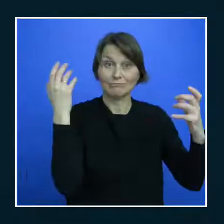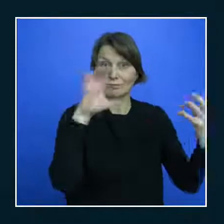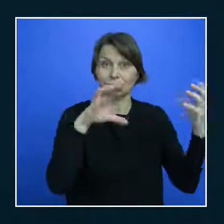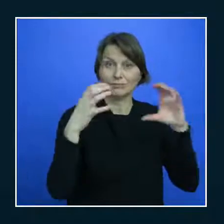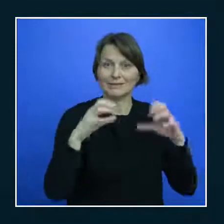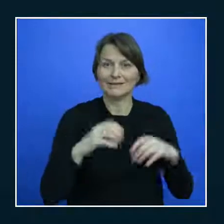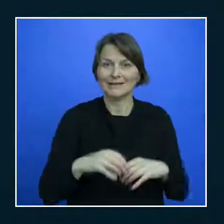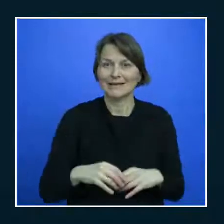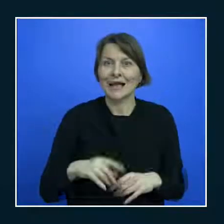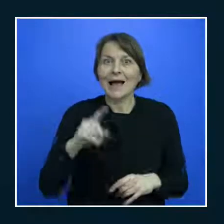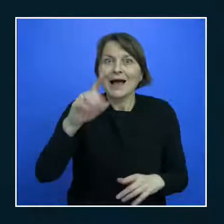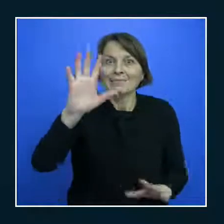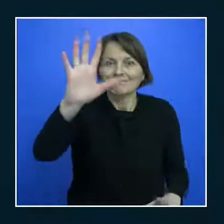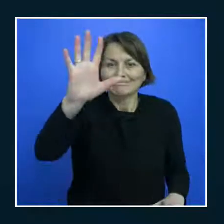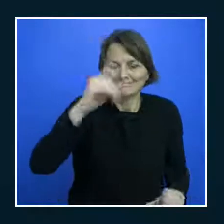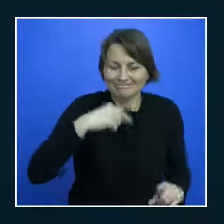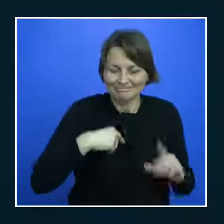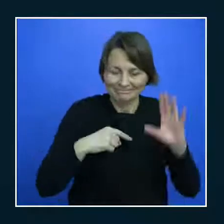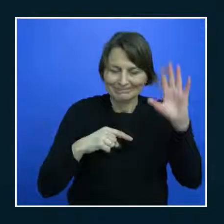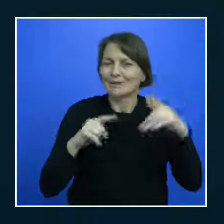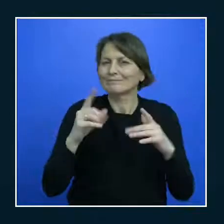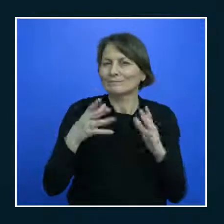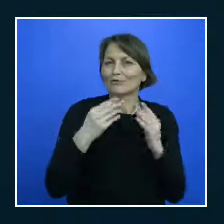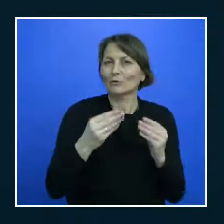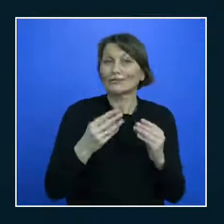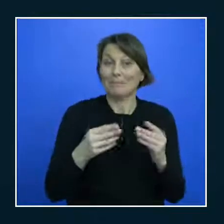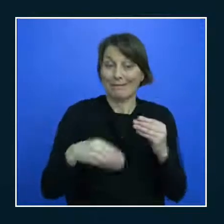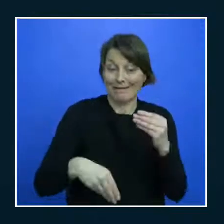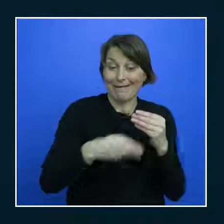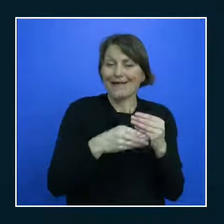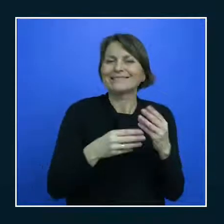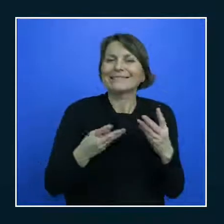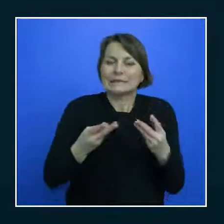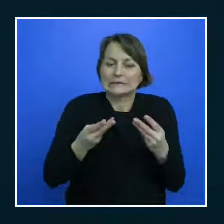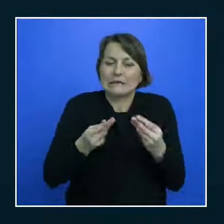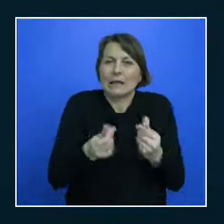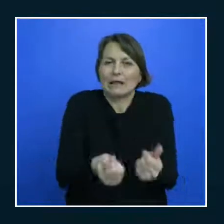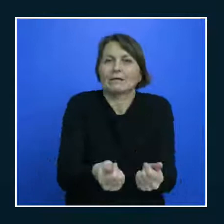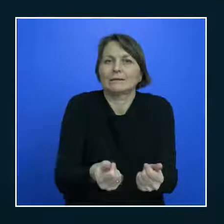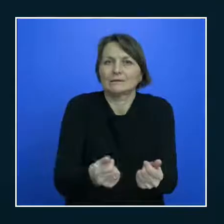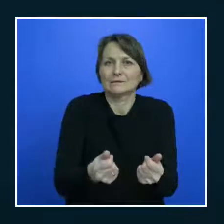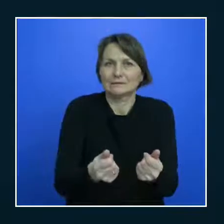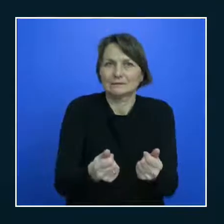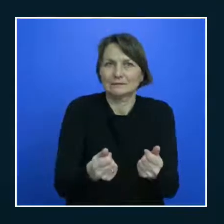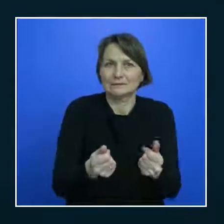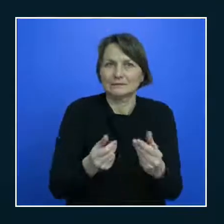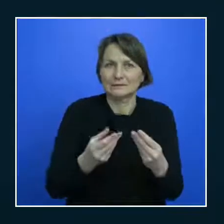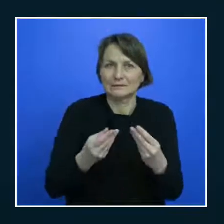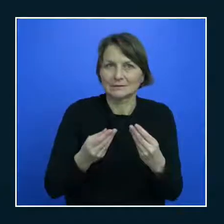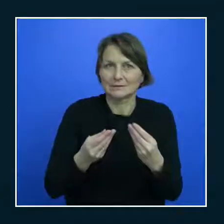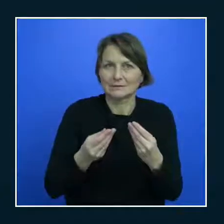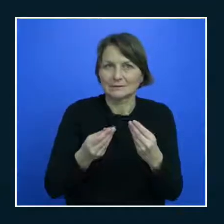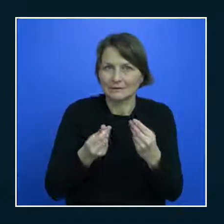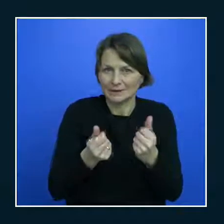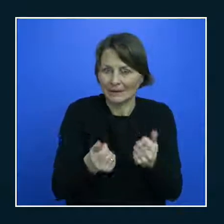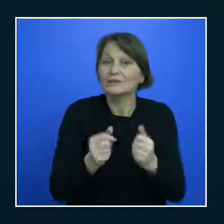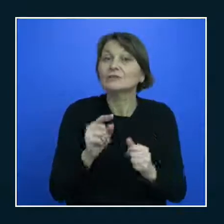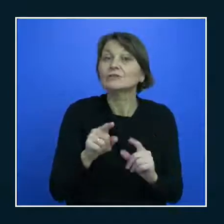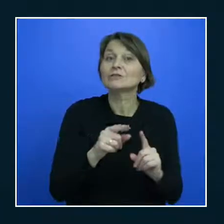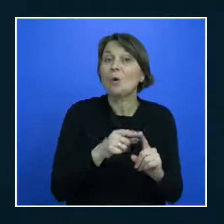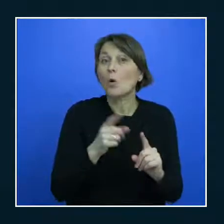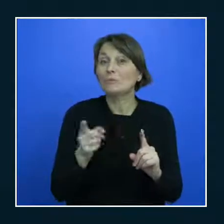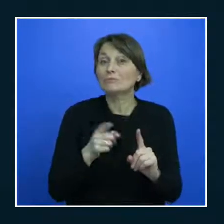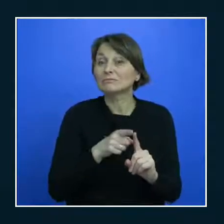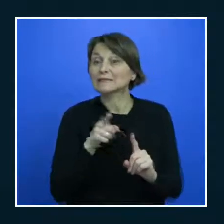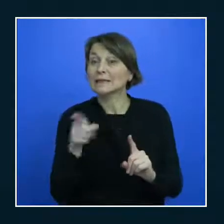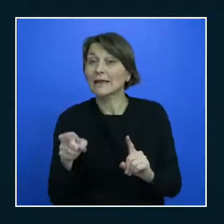head. You can add skills. That's it. It's skills. You can add skills in between, so you can look at as the indexer goes by. It's like, oh, that's a picture. Let's